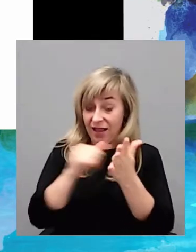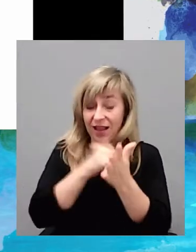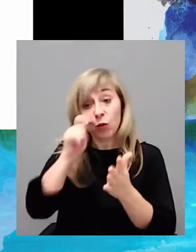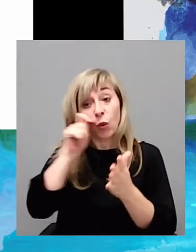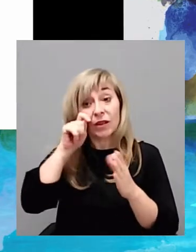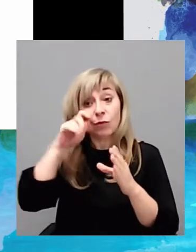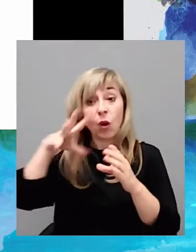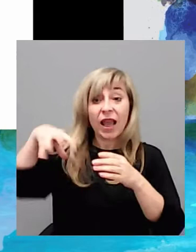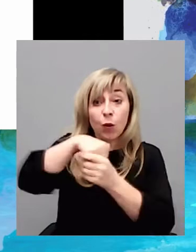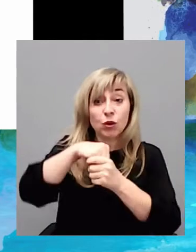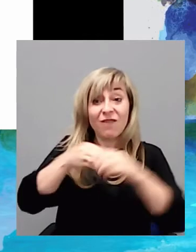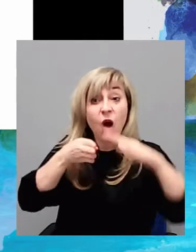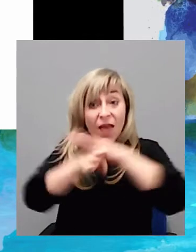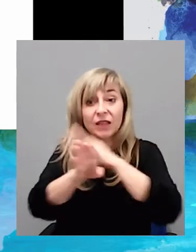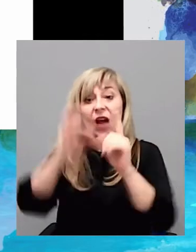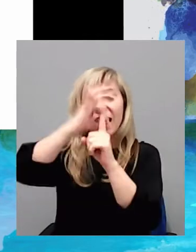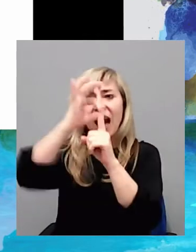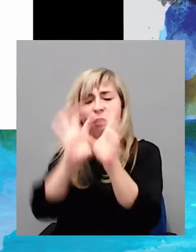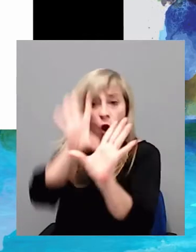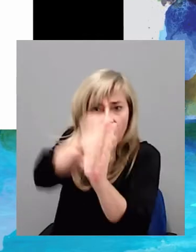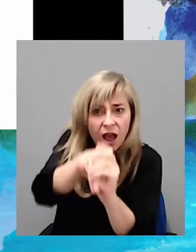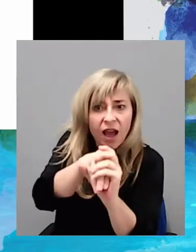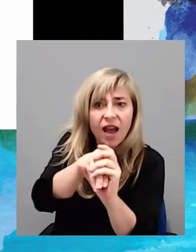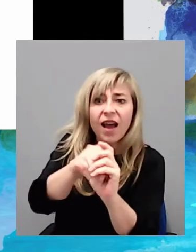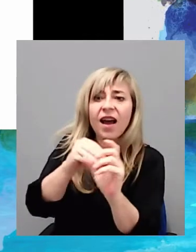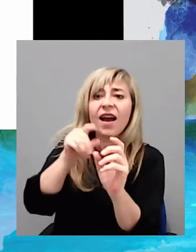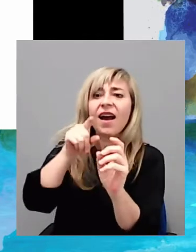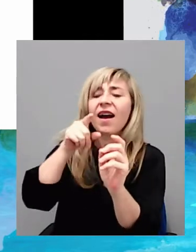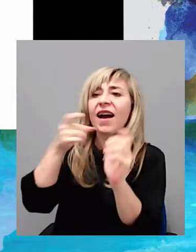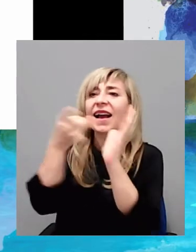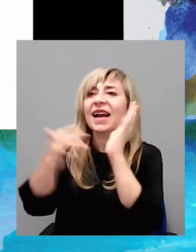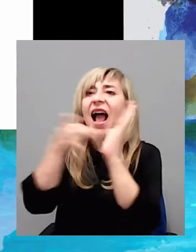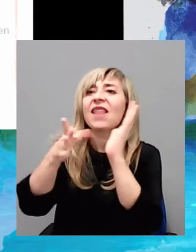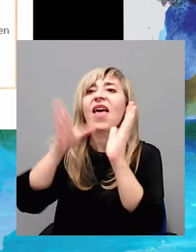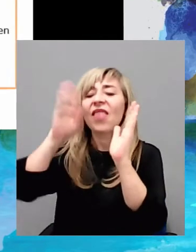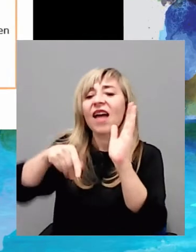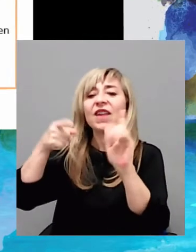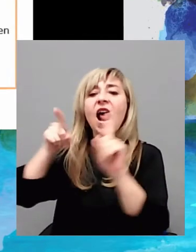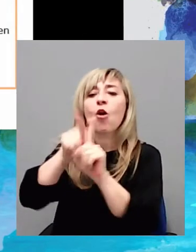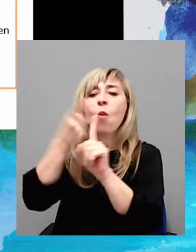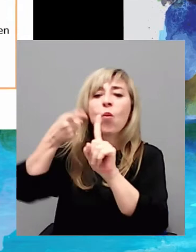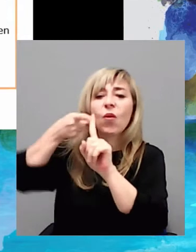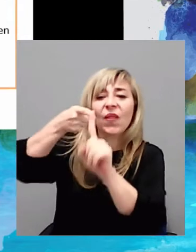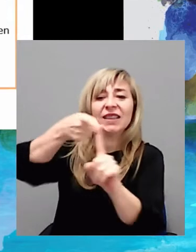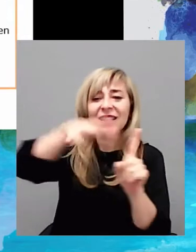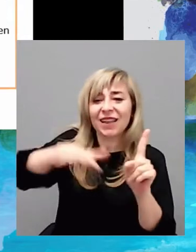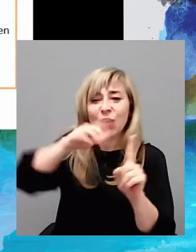of inclusive tourism into our tourism